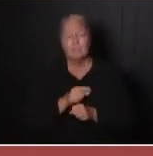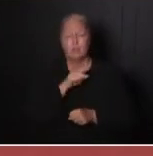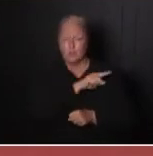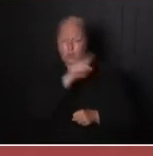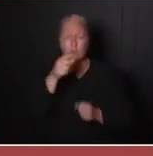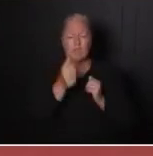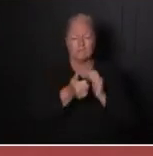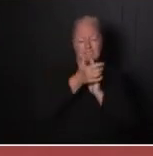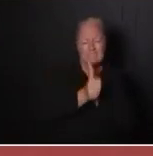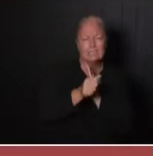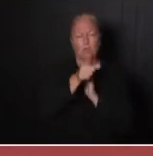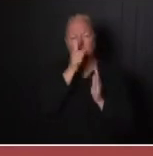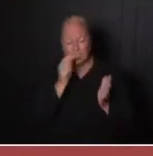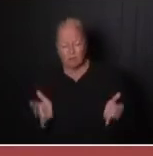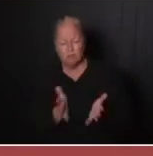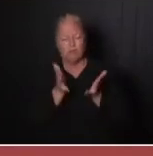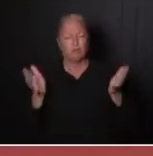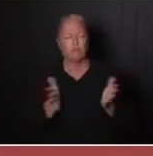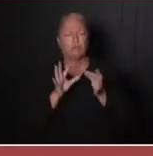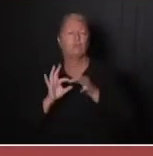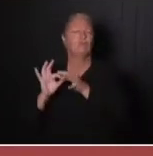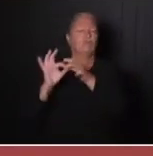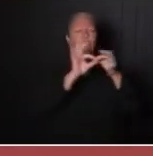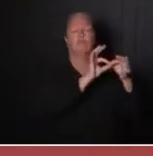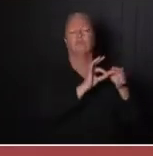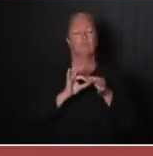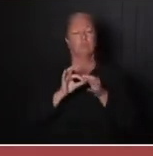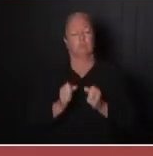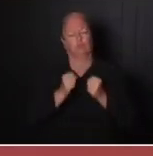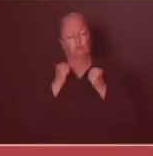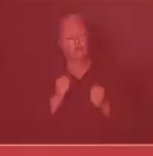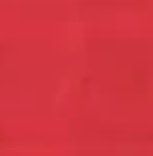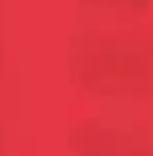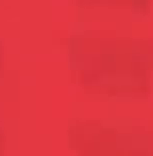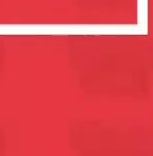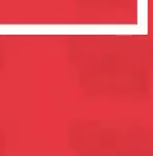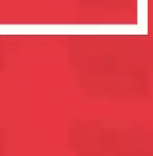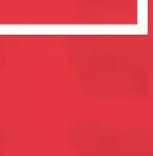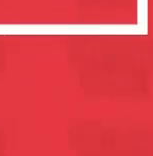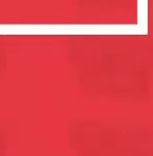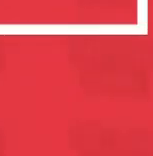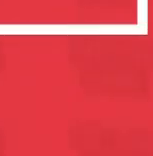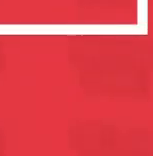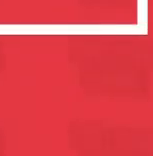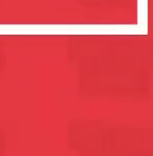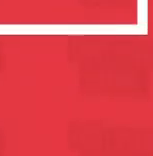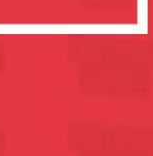capacity to build a stronger, more secure nation.